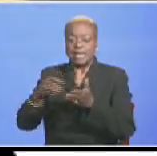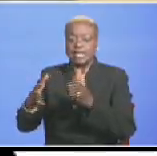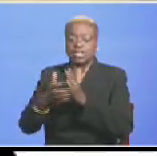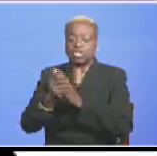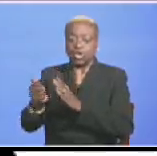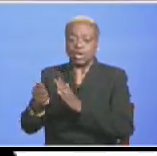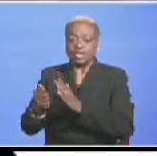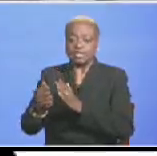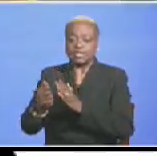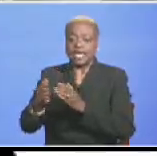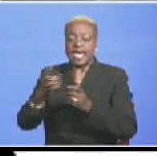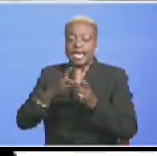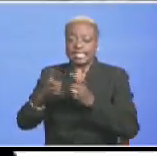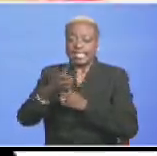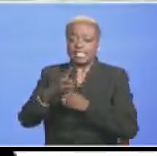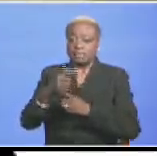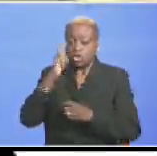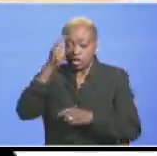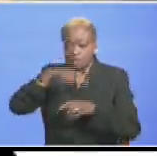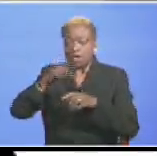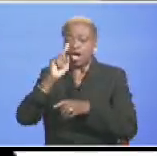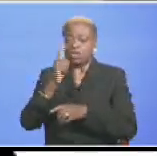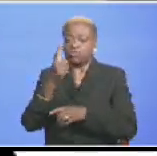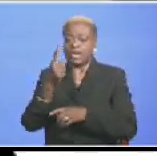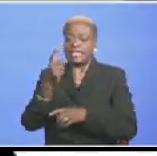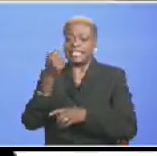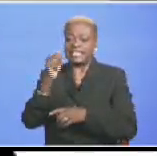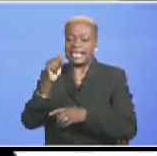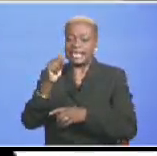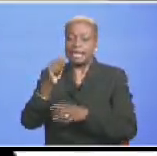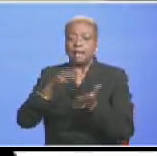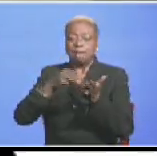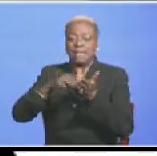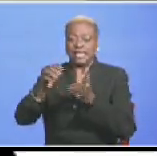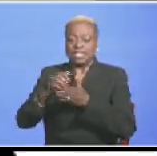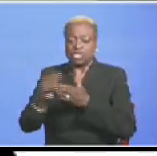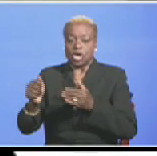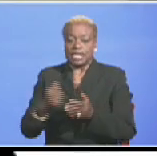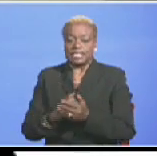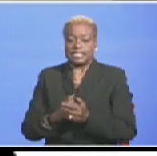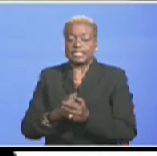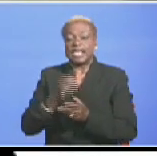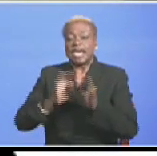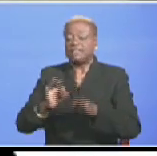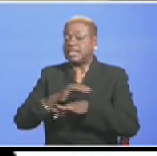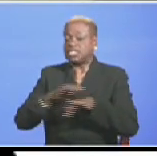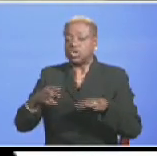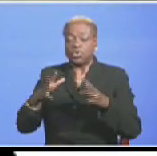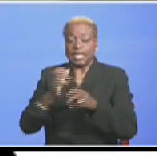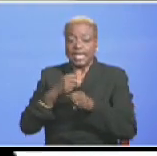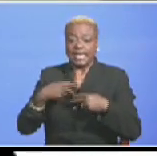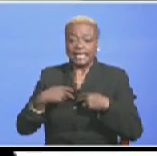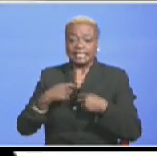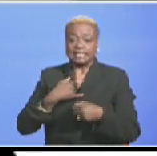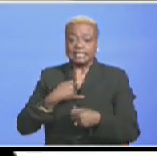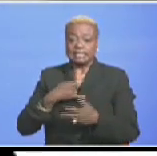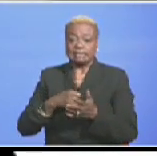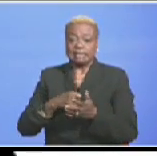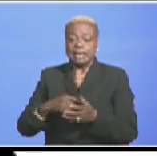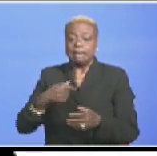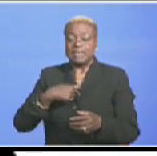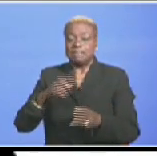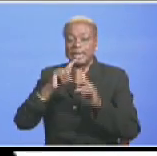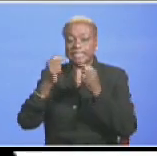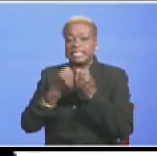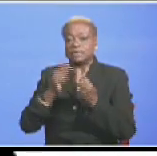of $110 million. If it don't get in, then after that, me and my team gotta look somewhere else, and I'm gonna find that,